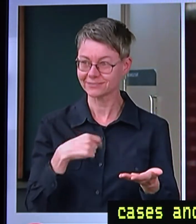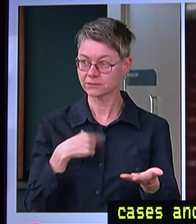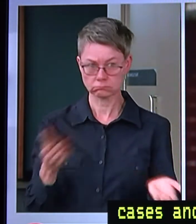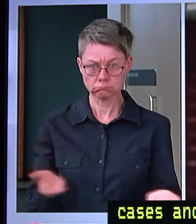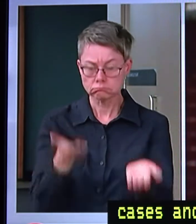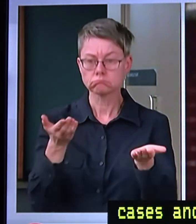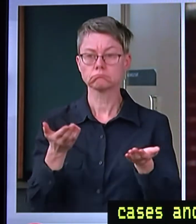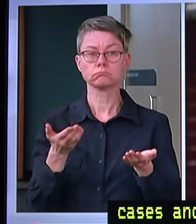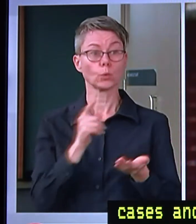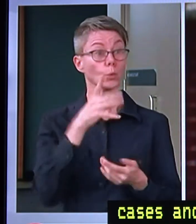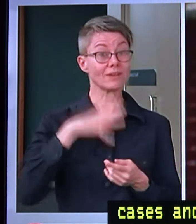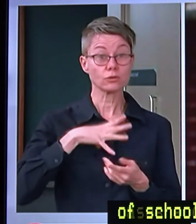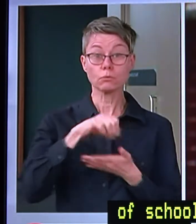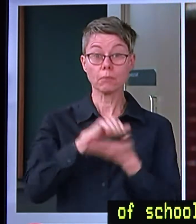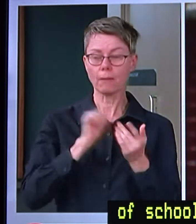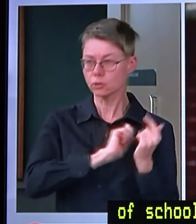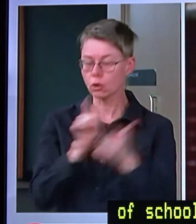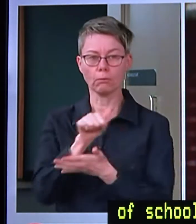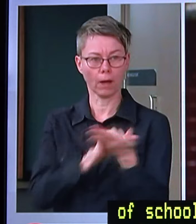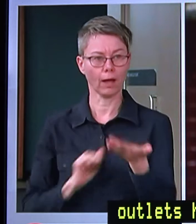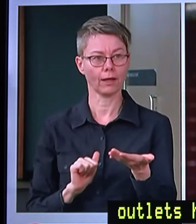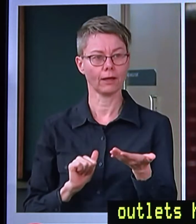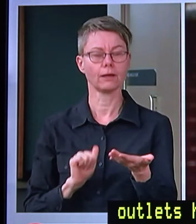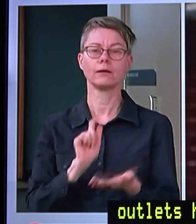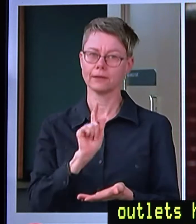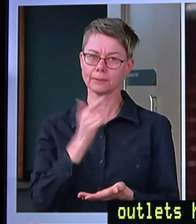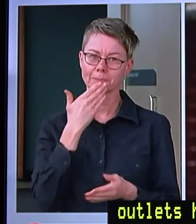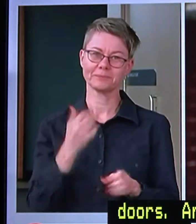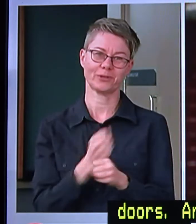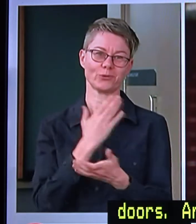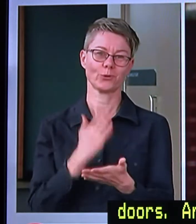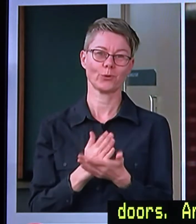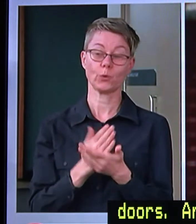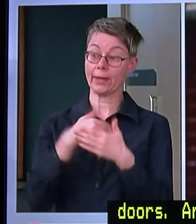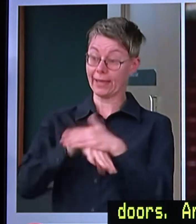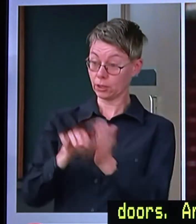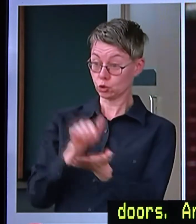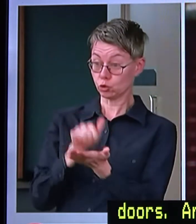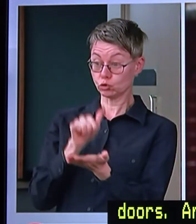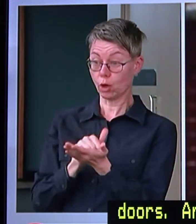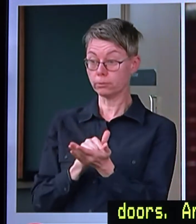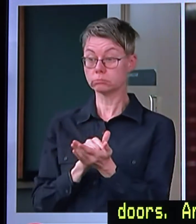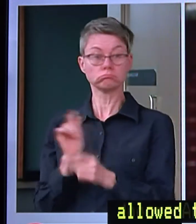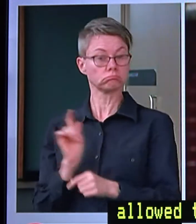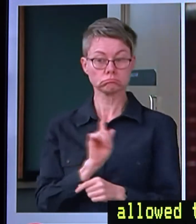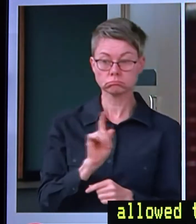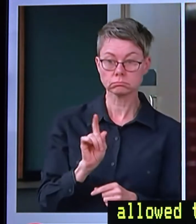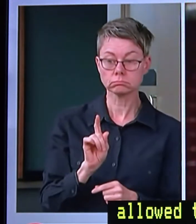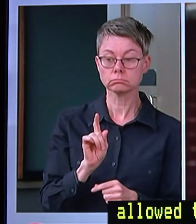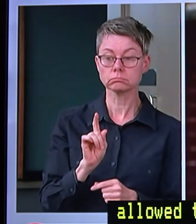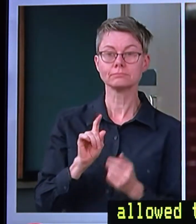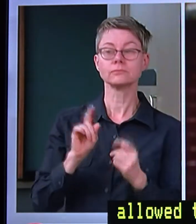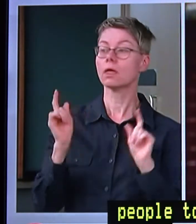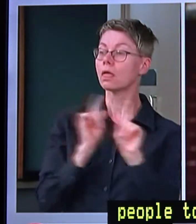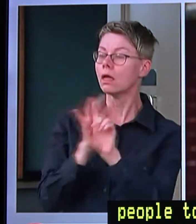do that. We encourage people to buy what they need, to buy what they want, but please make sure that when you're in those shops, when you are